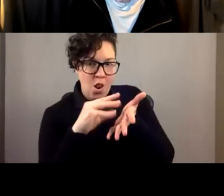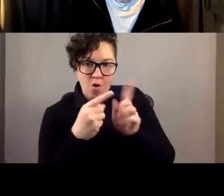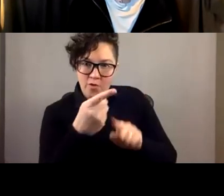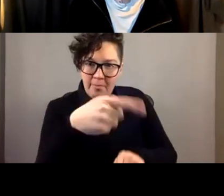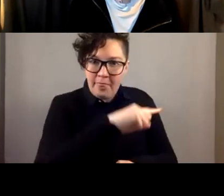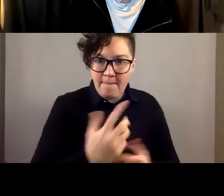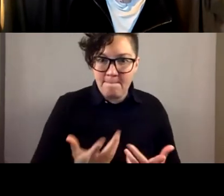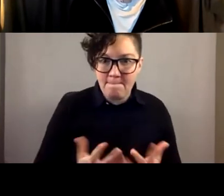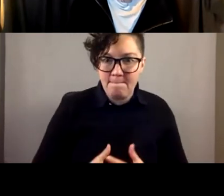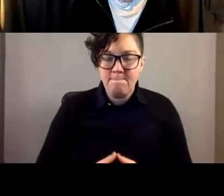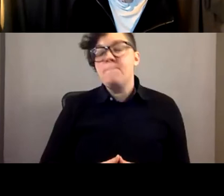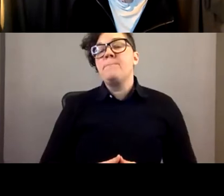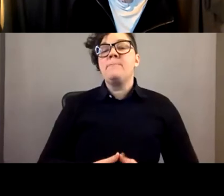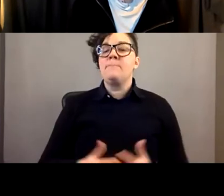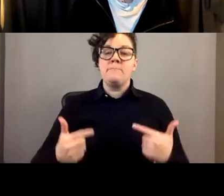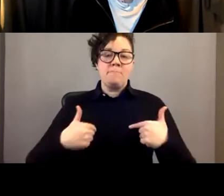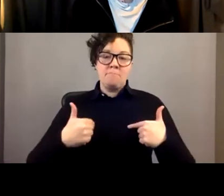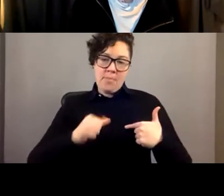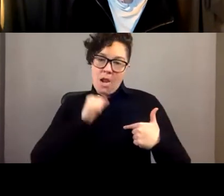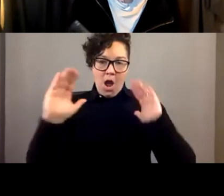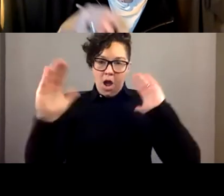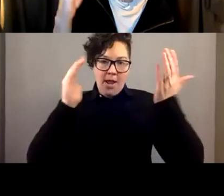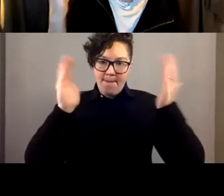Again, I'm not a comparativist. I am not certain. I mean, I think